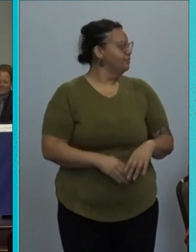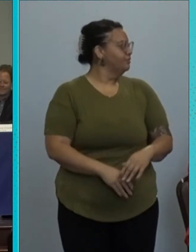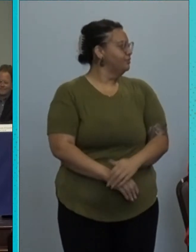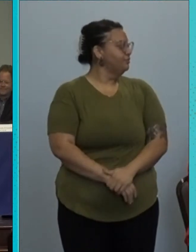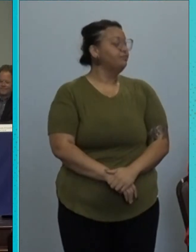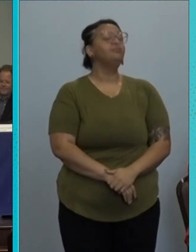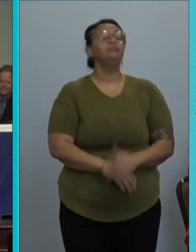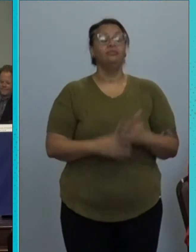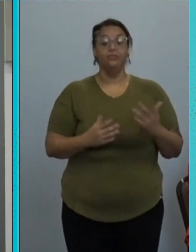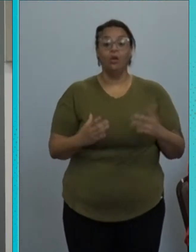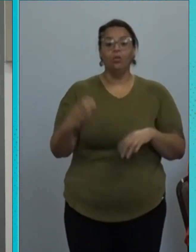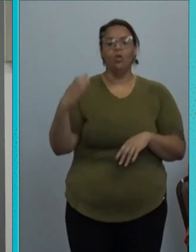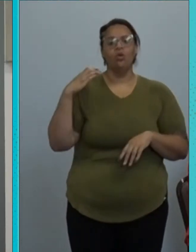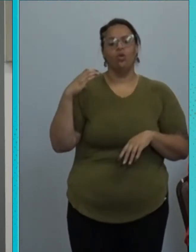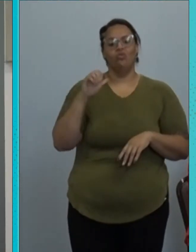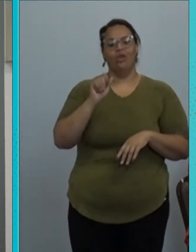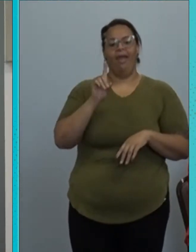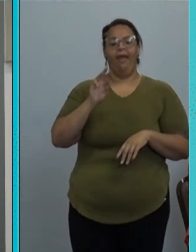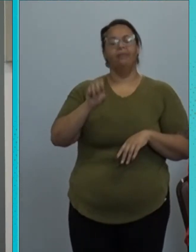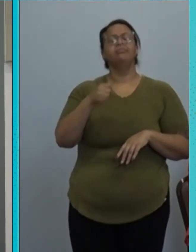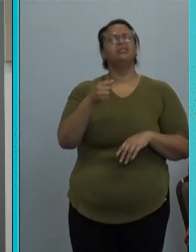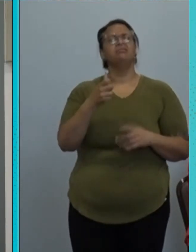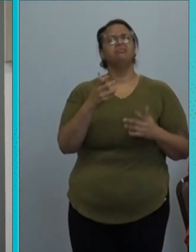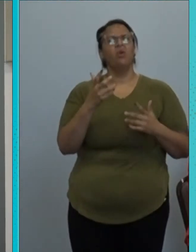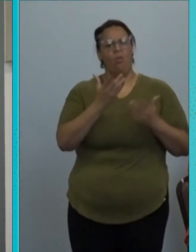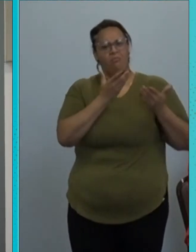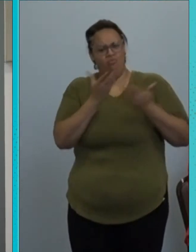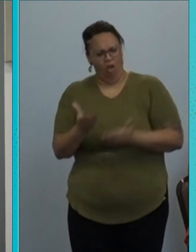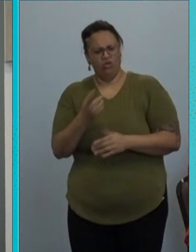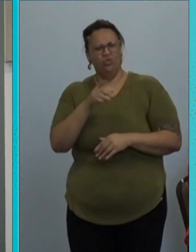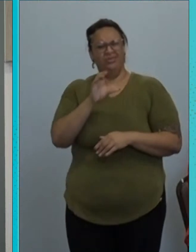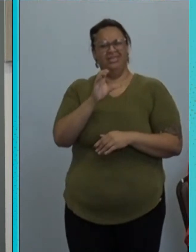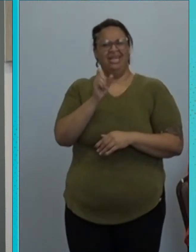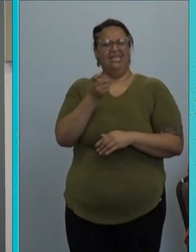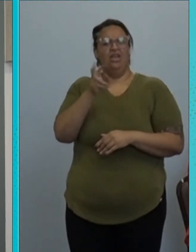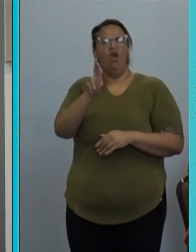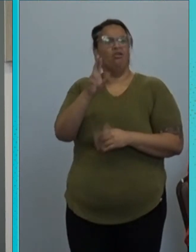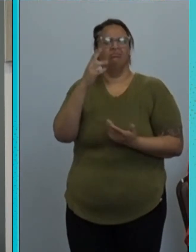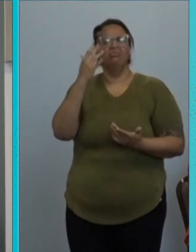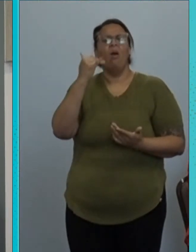So, Coach Adams, what brought you to CSDR to coach?